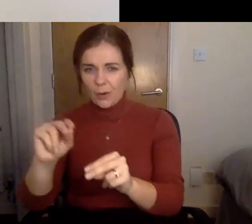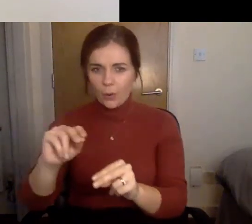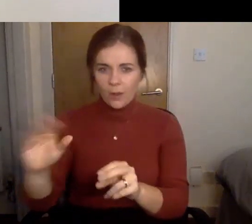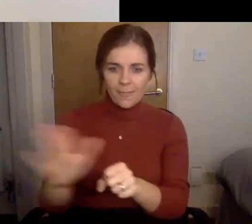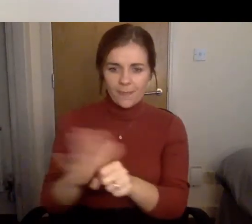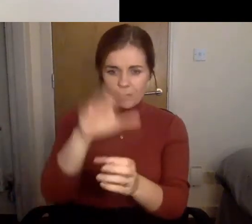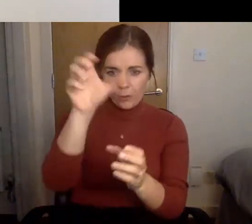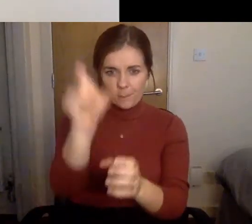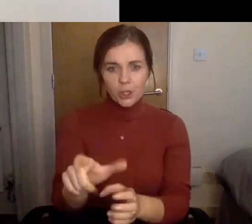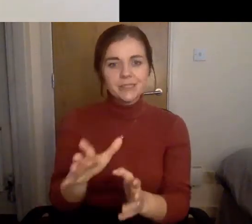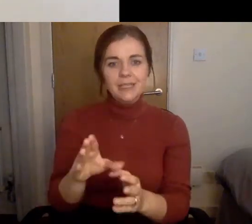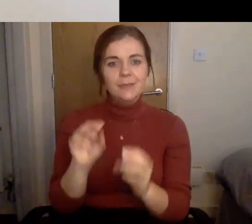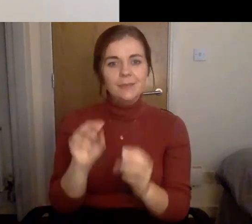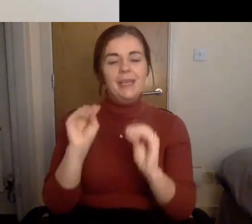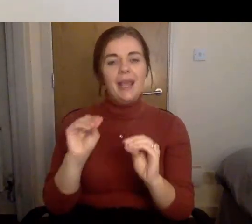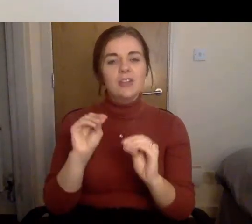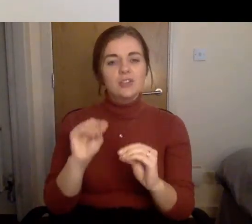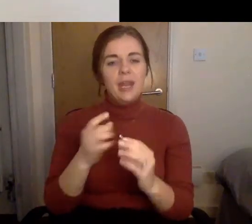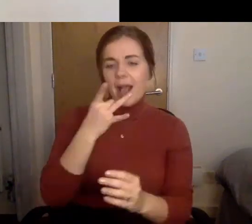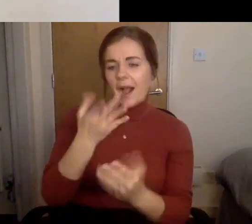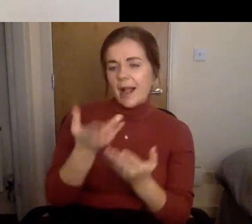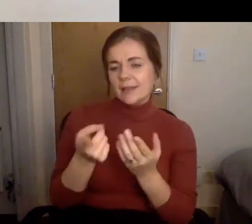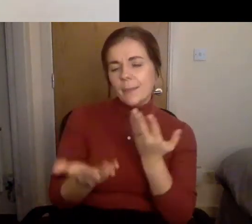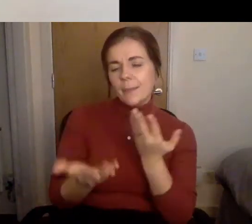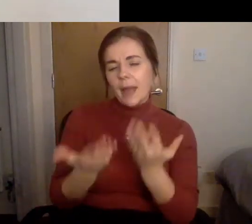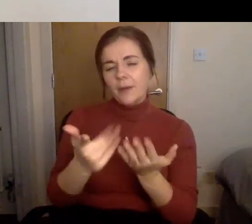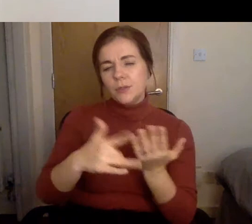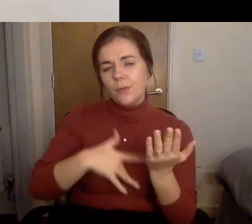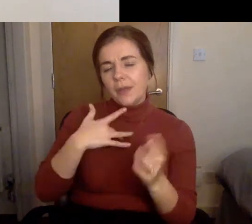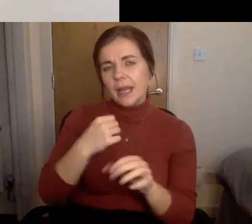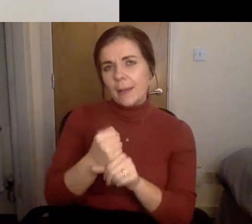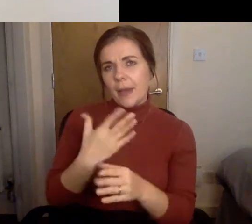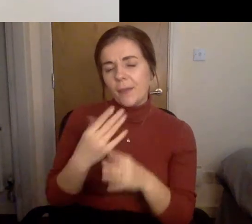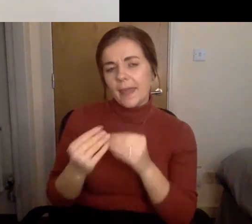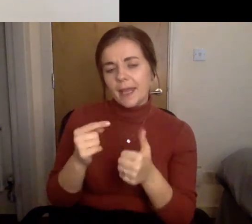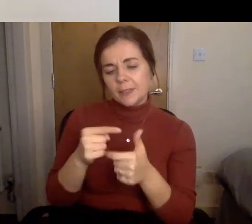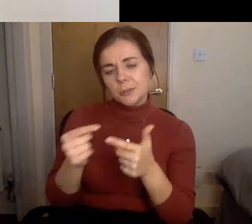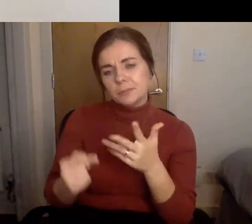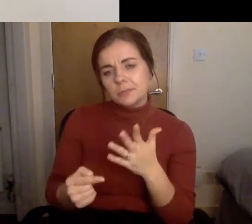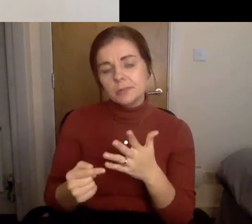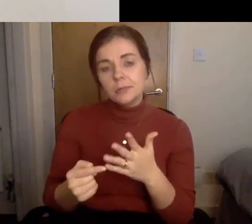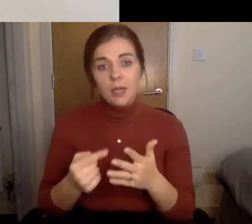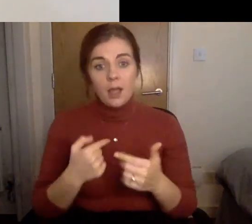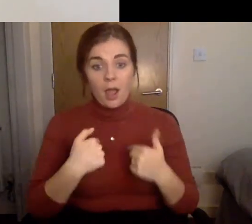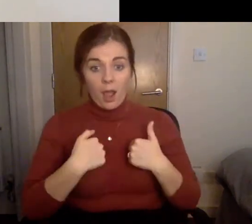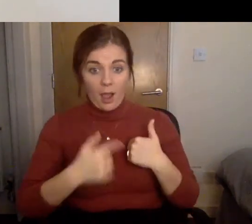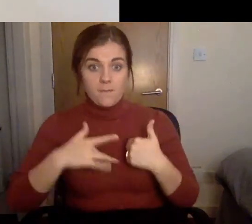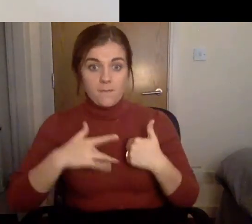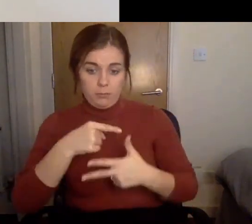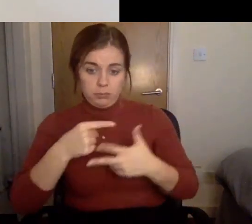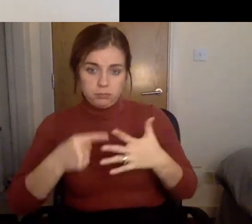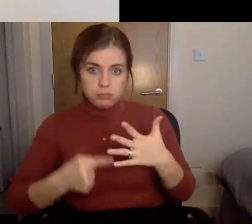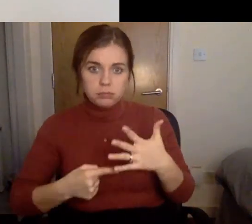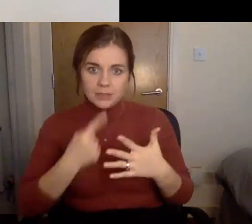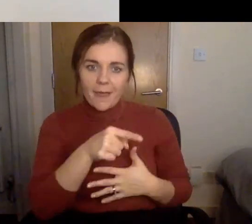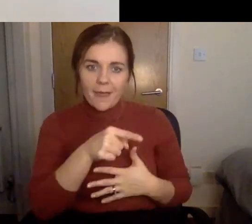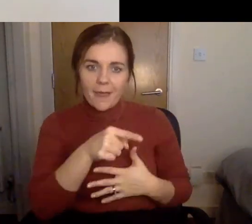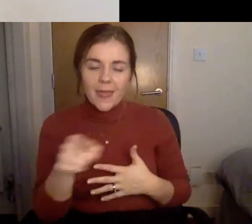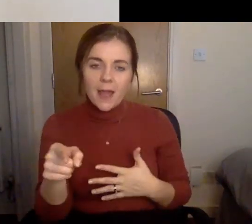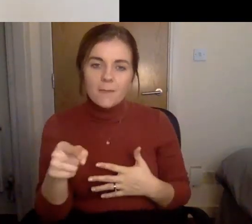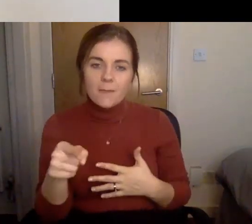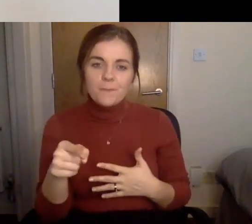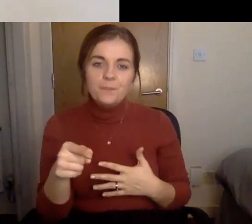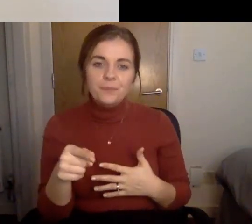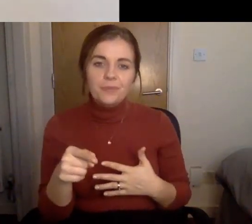them how they feel about things, telling them how you feel about things. I accept what you